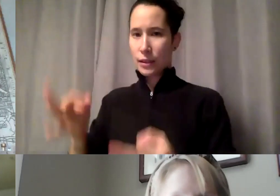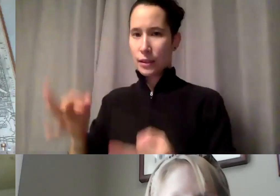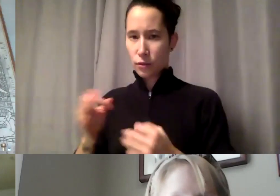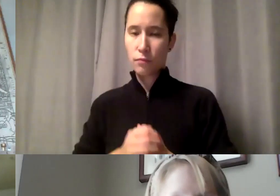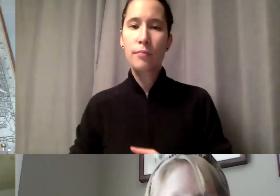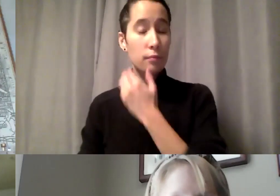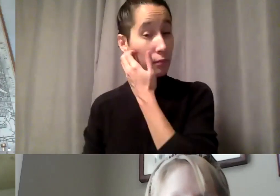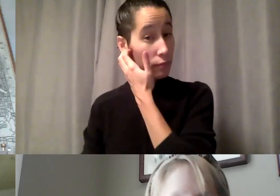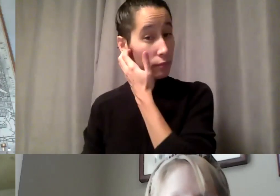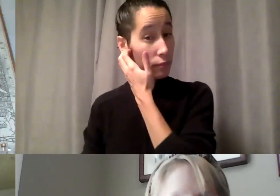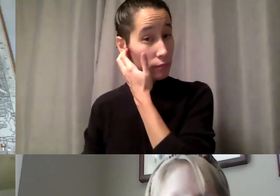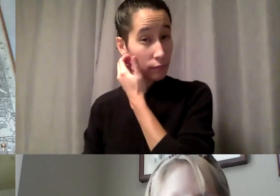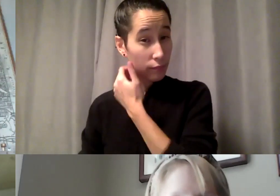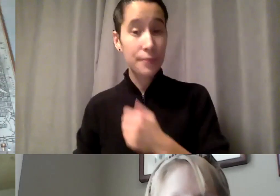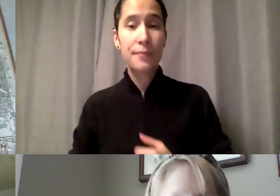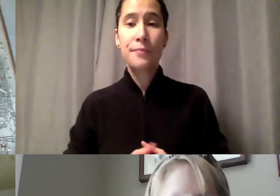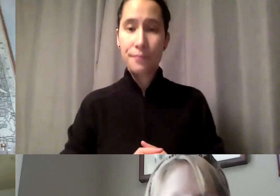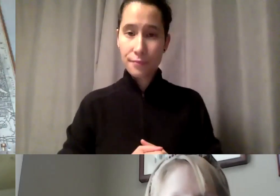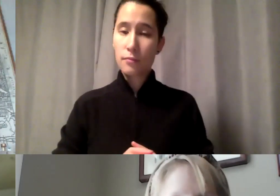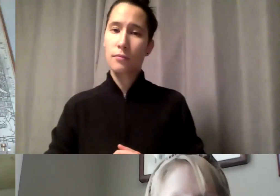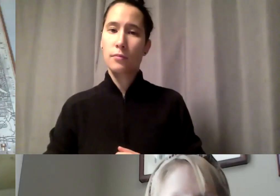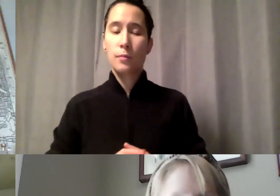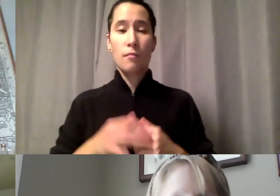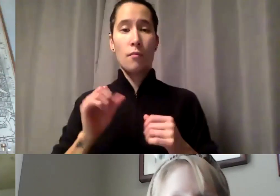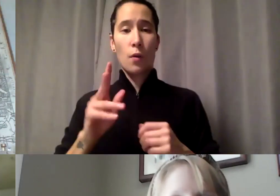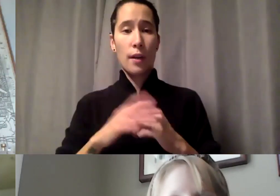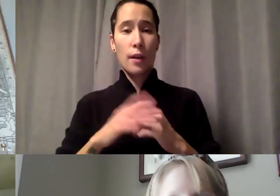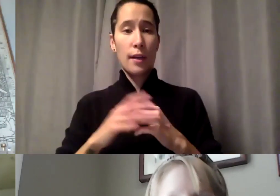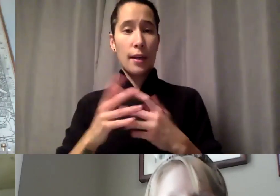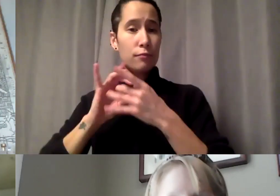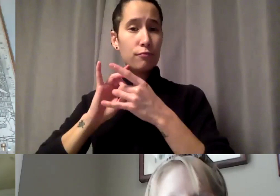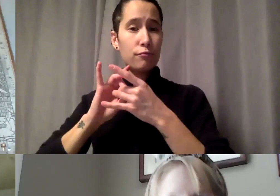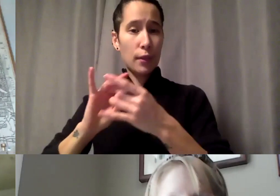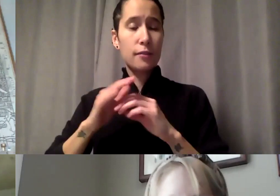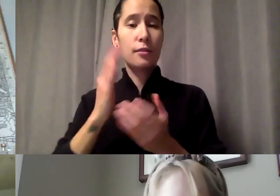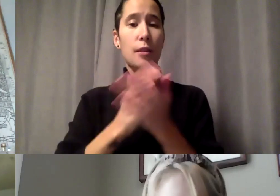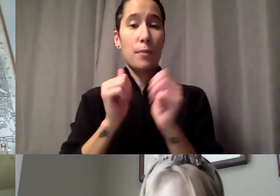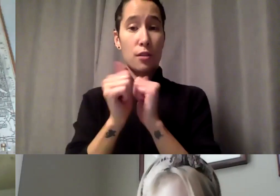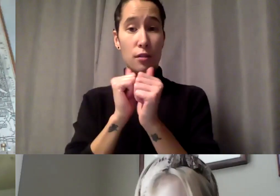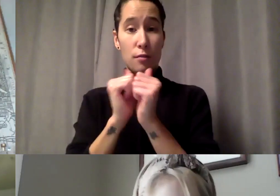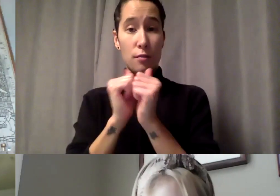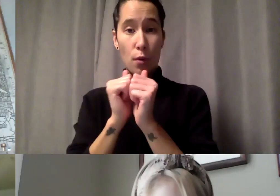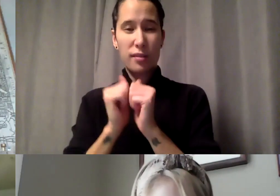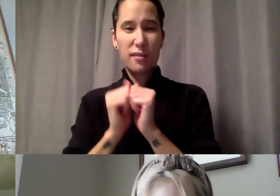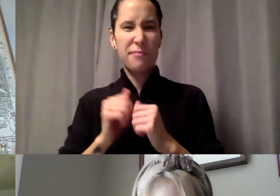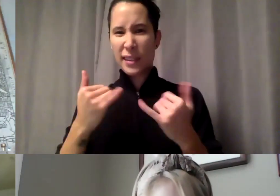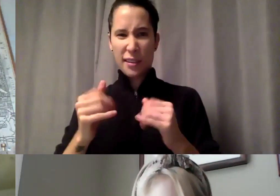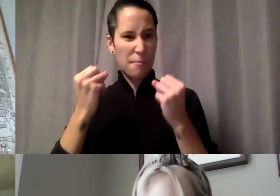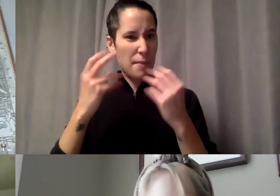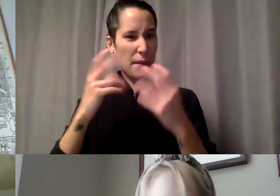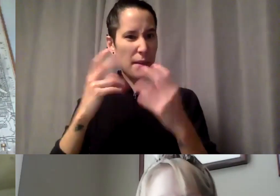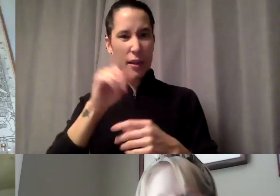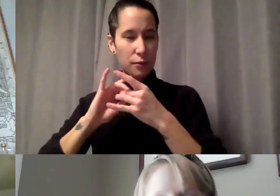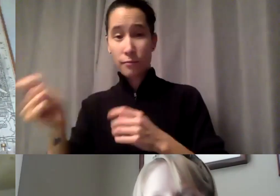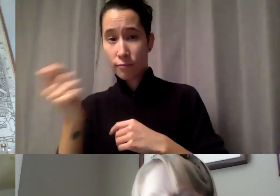ones, and then we're going to finish with some questions around timing. So still questions coming in around racket sports, tennis,